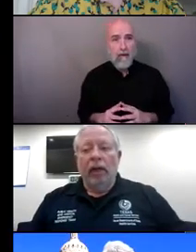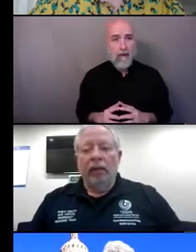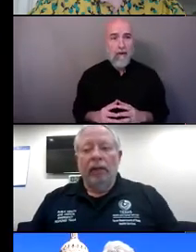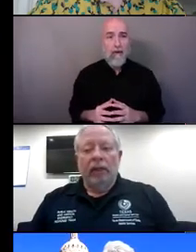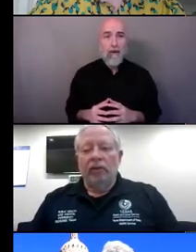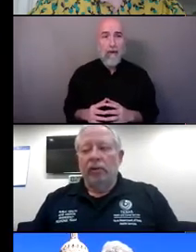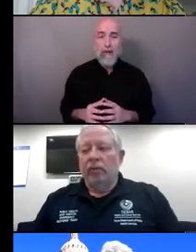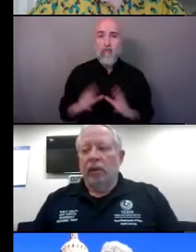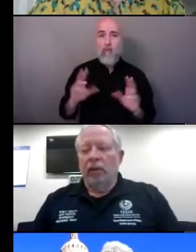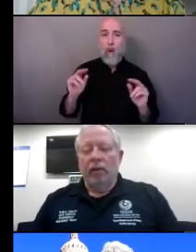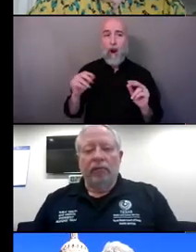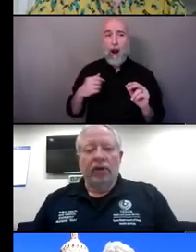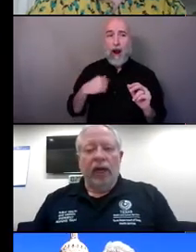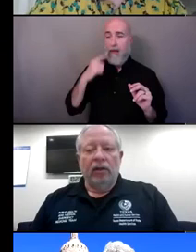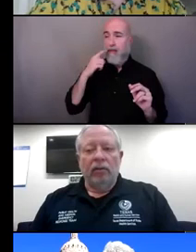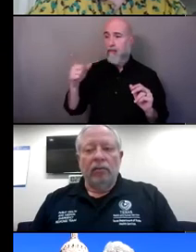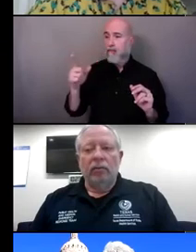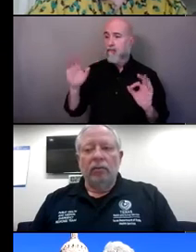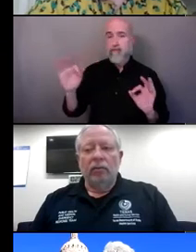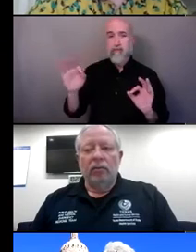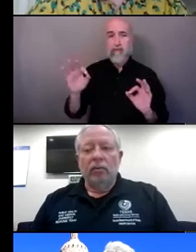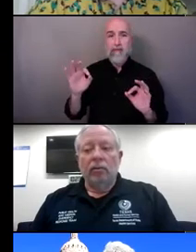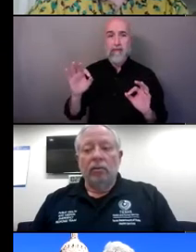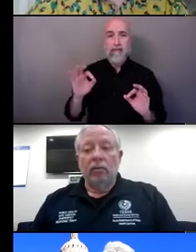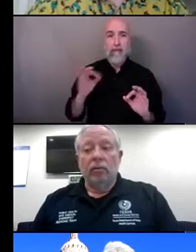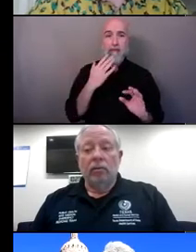No, I think that's a very adequate.